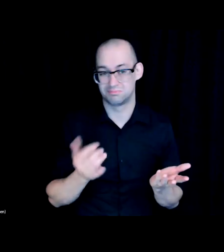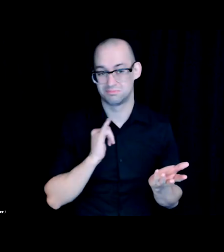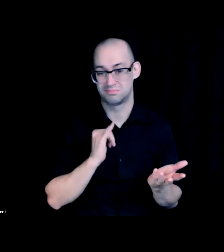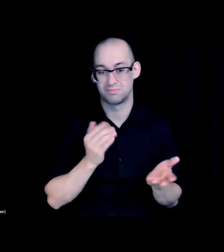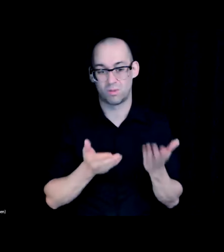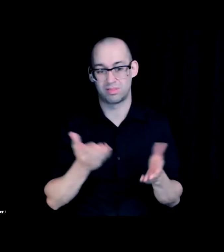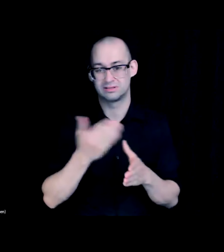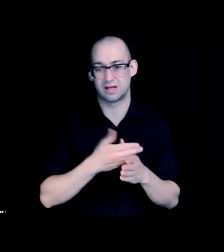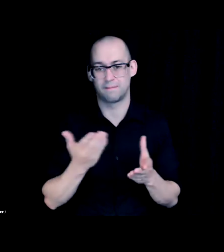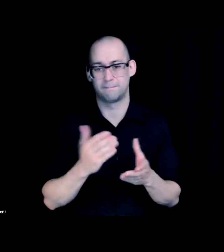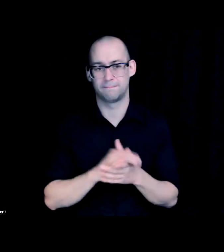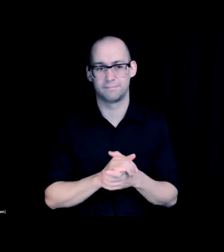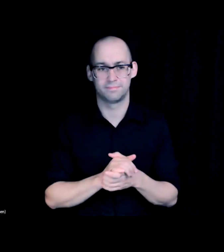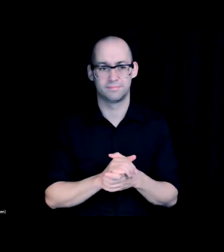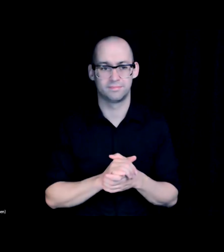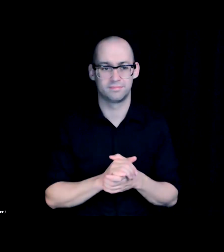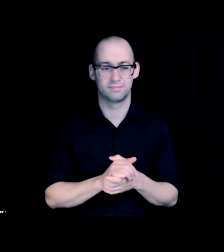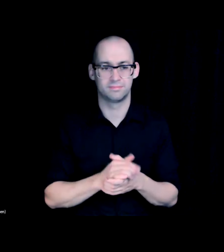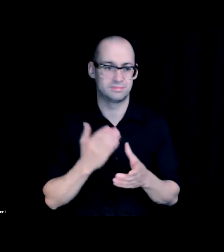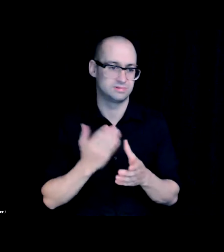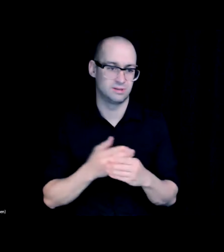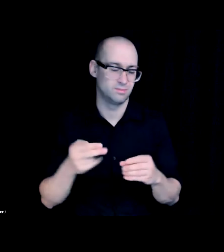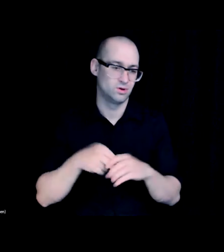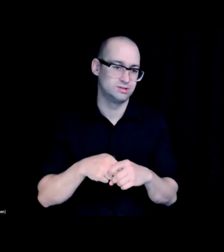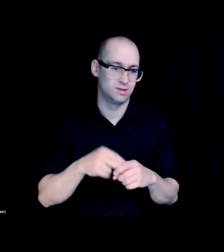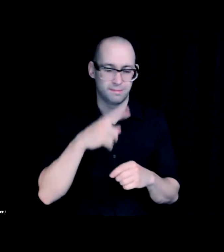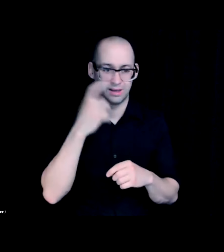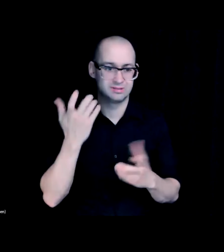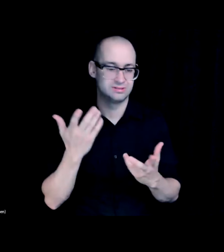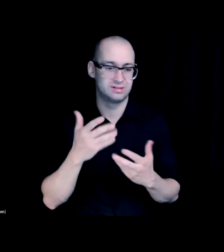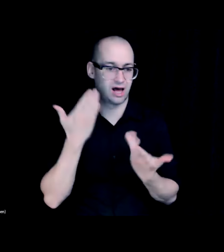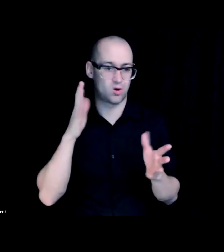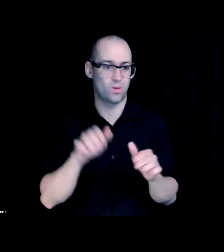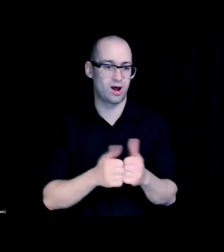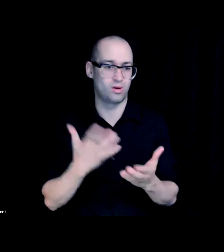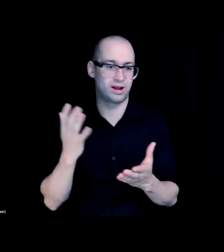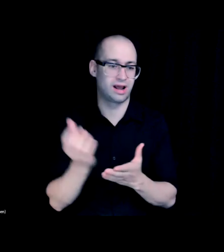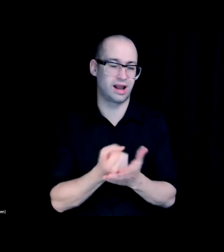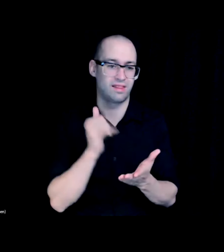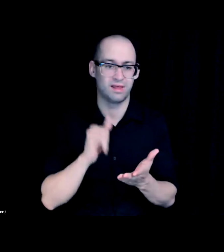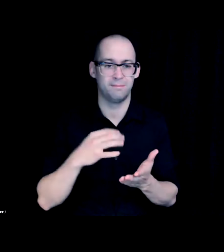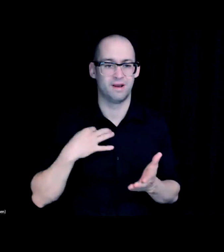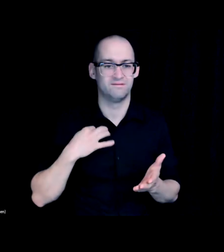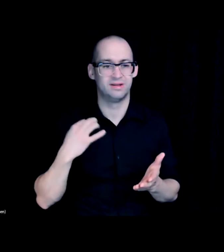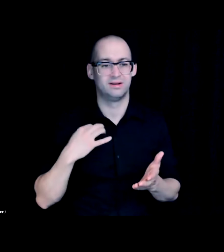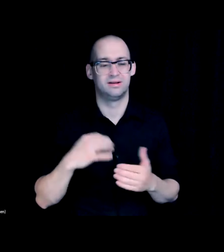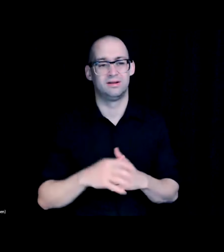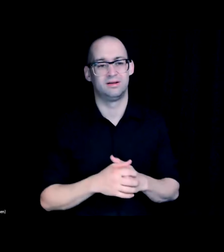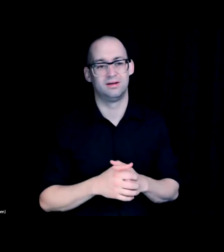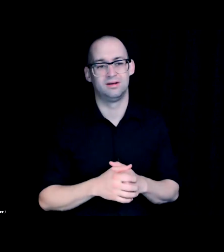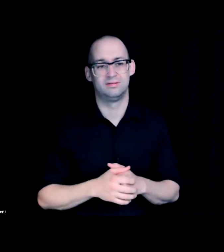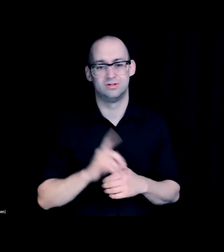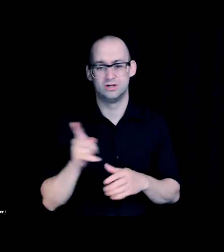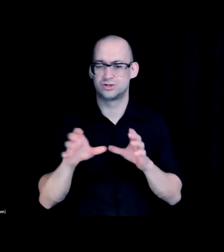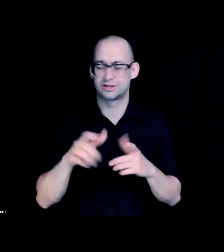probably stop participating in the program because I don't know how to get the benefits. She does a lot of cash work